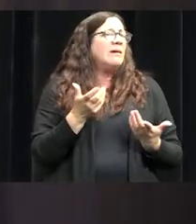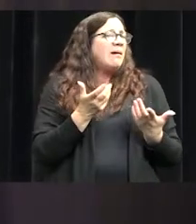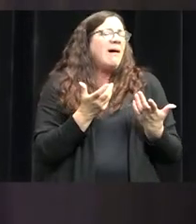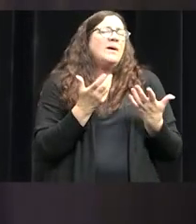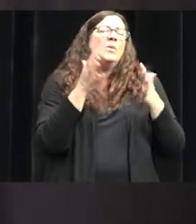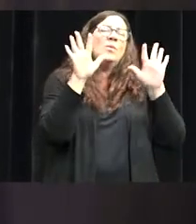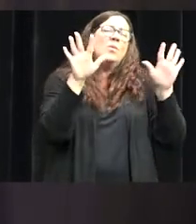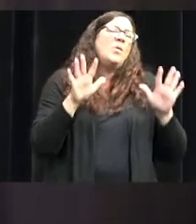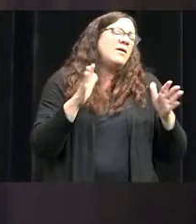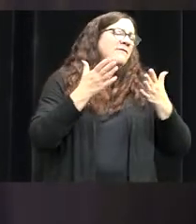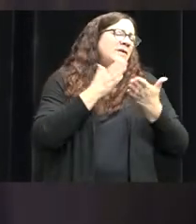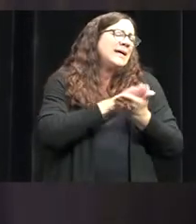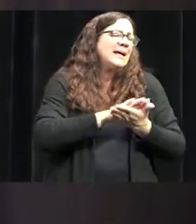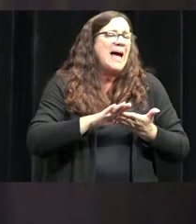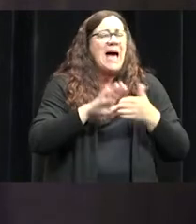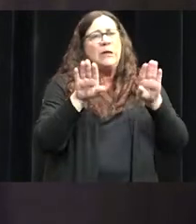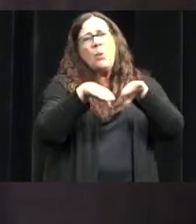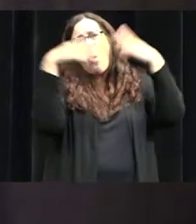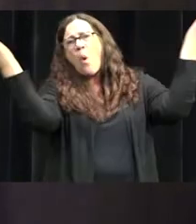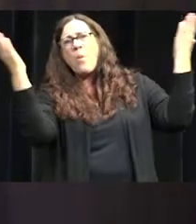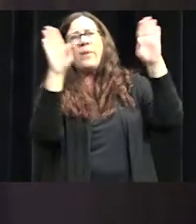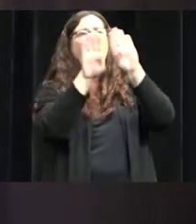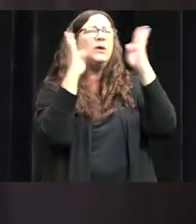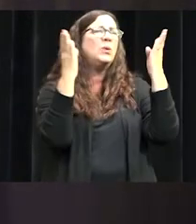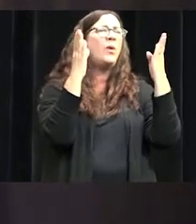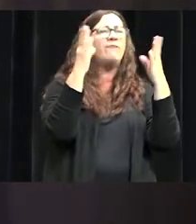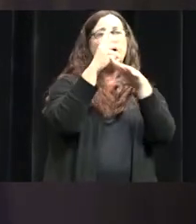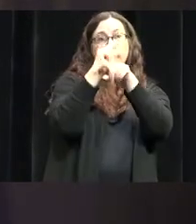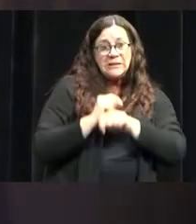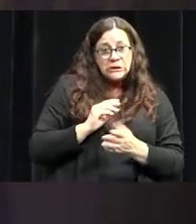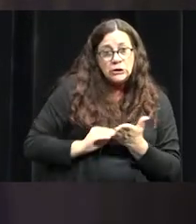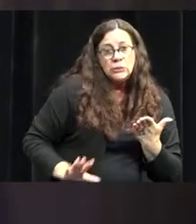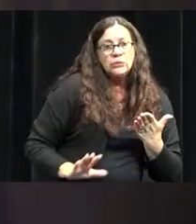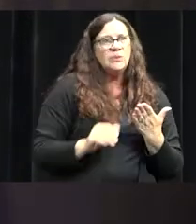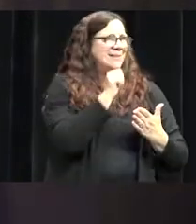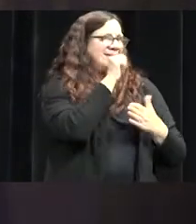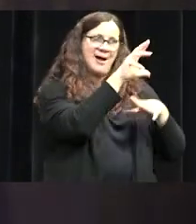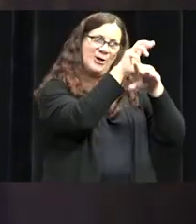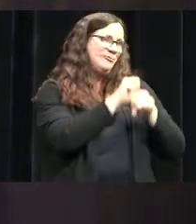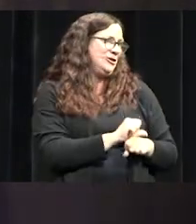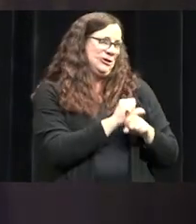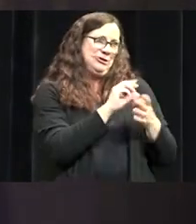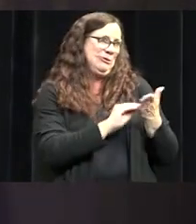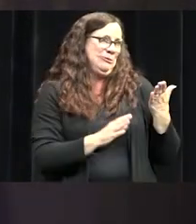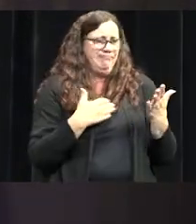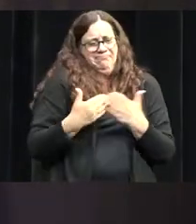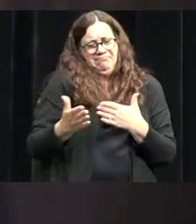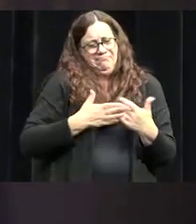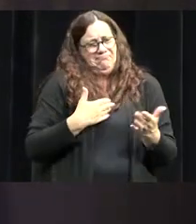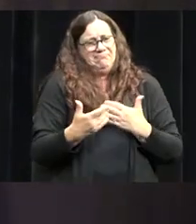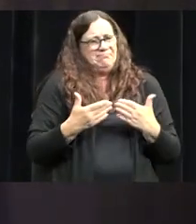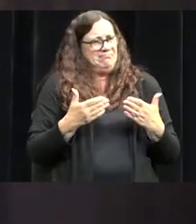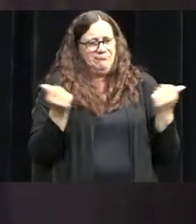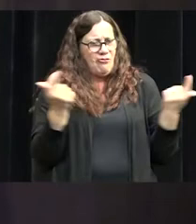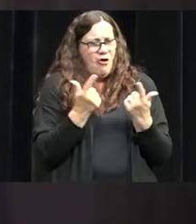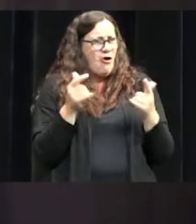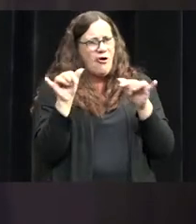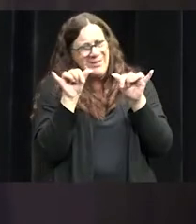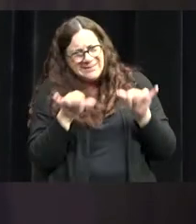traditional and non-traditional students alike giving each of us the same chance at bettering ourselves regardless of our